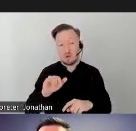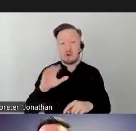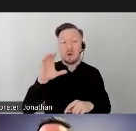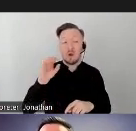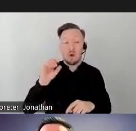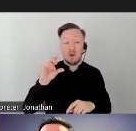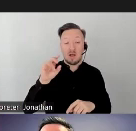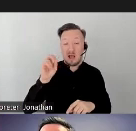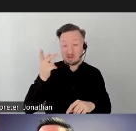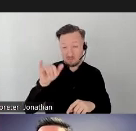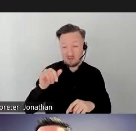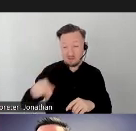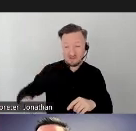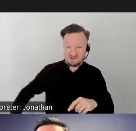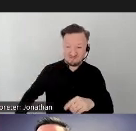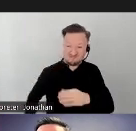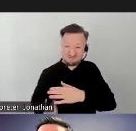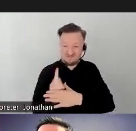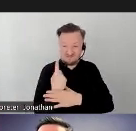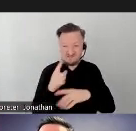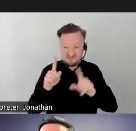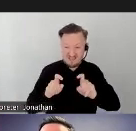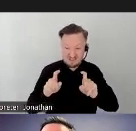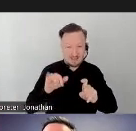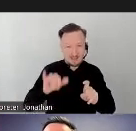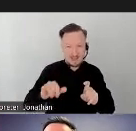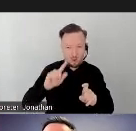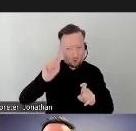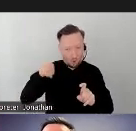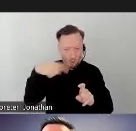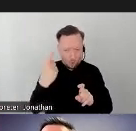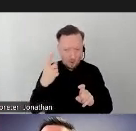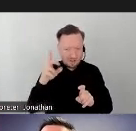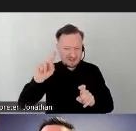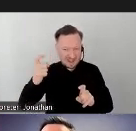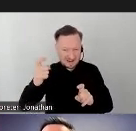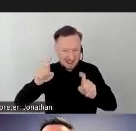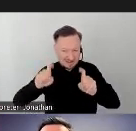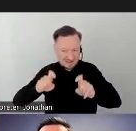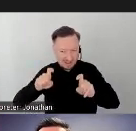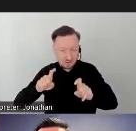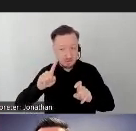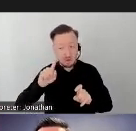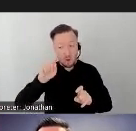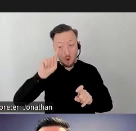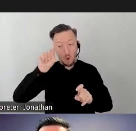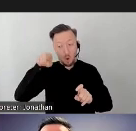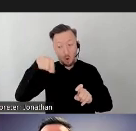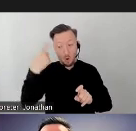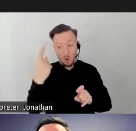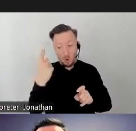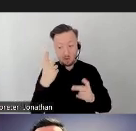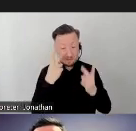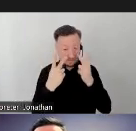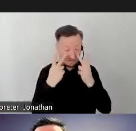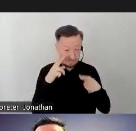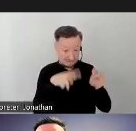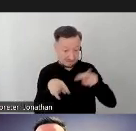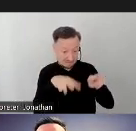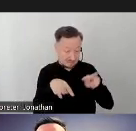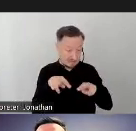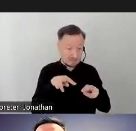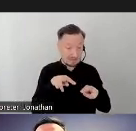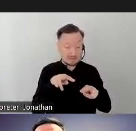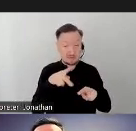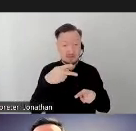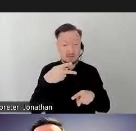Colonoscopy is not just a diagnostic test, meaning it does not only see the polyps, or cancer, but